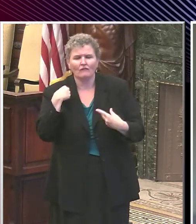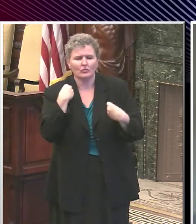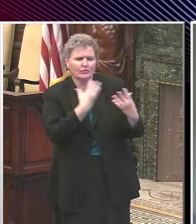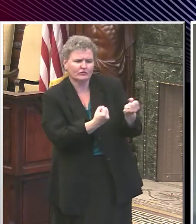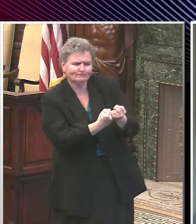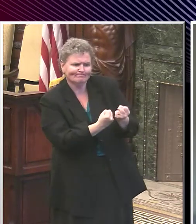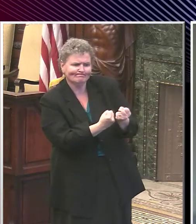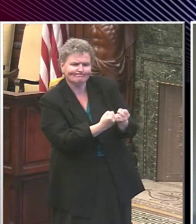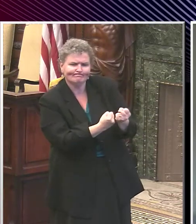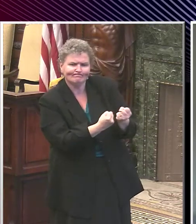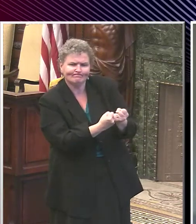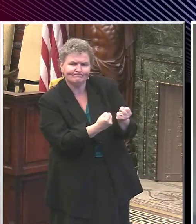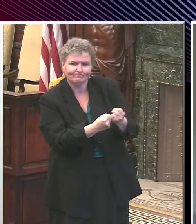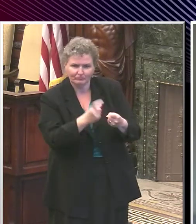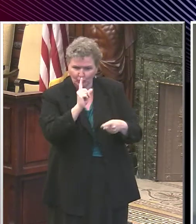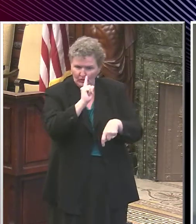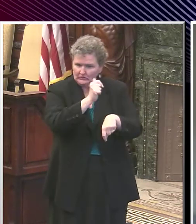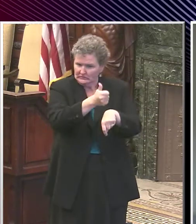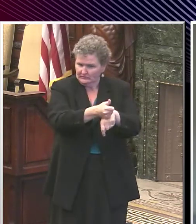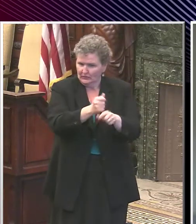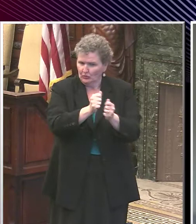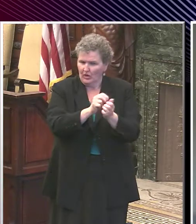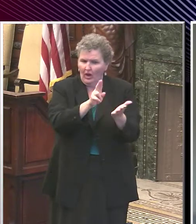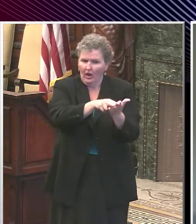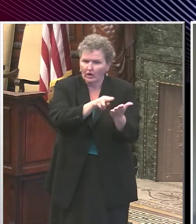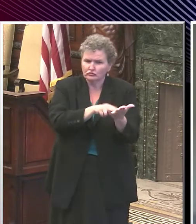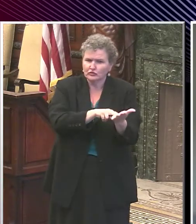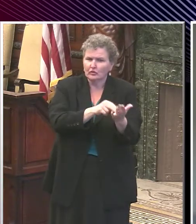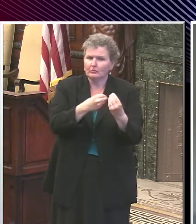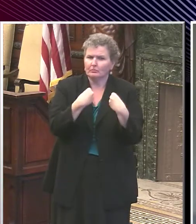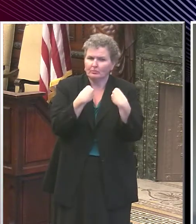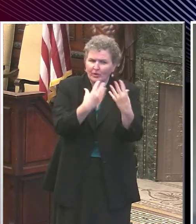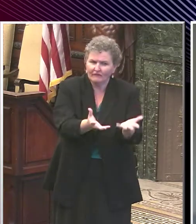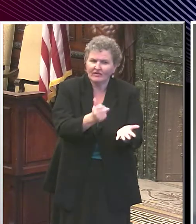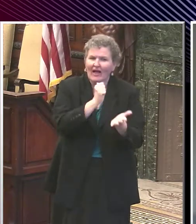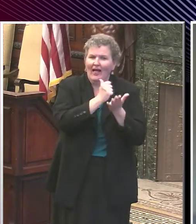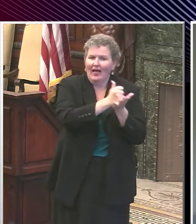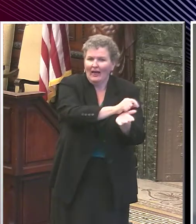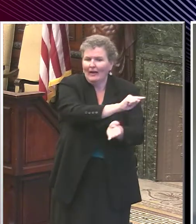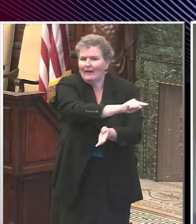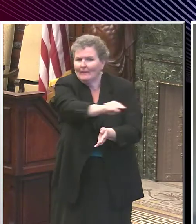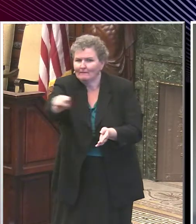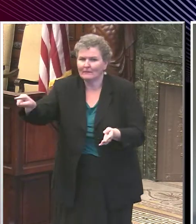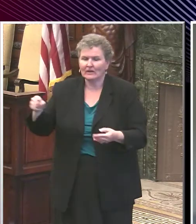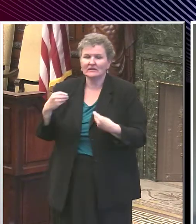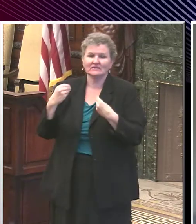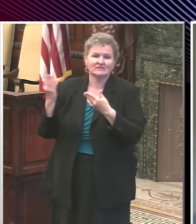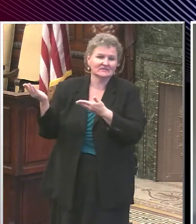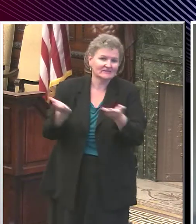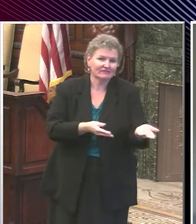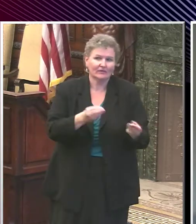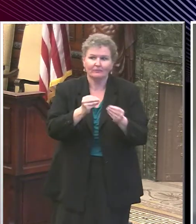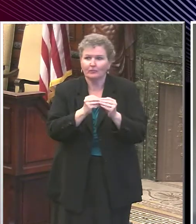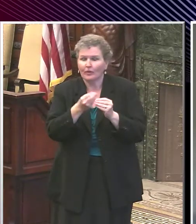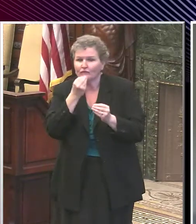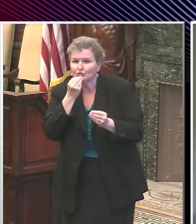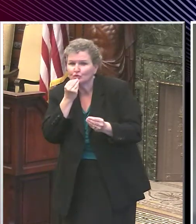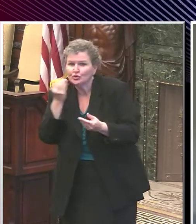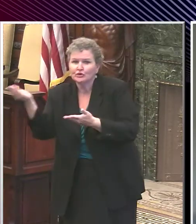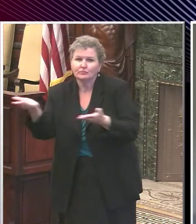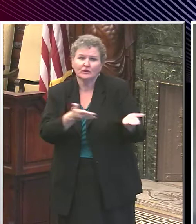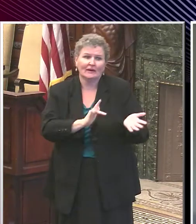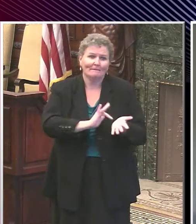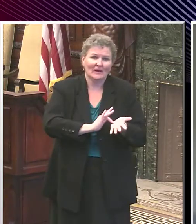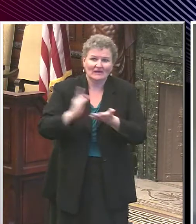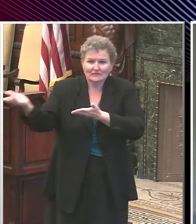We will be setting up contracts with organizations who can provide the kind of assistance, such as delivering food or delivering medicines, so that people can stay home, so